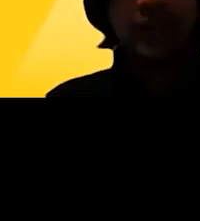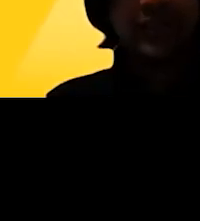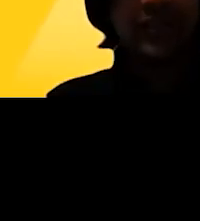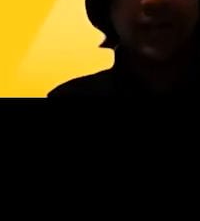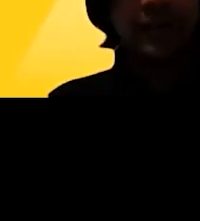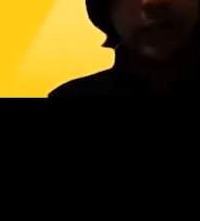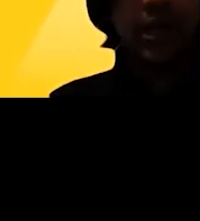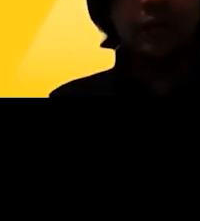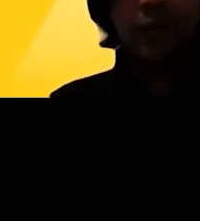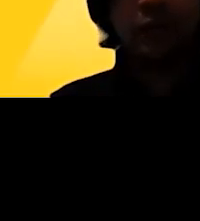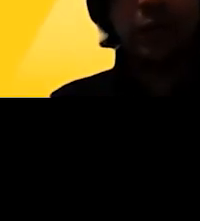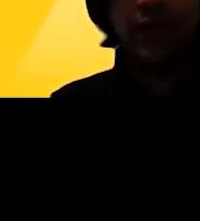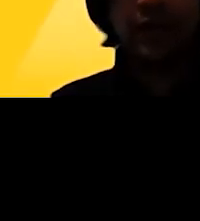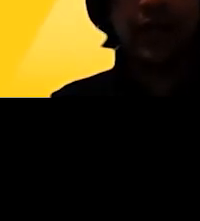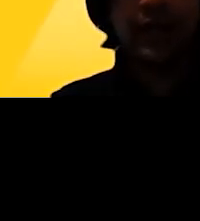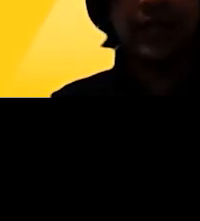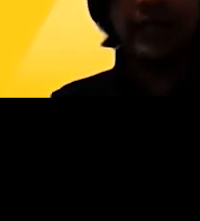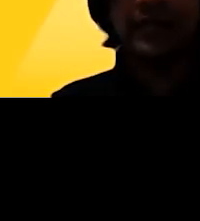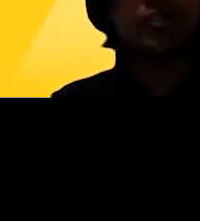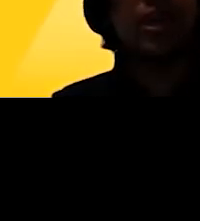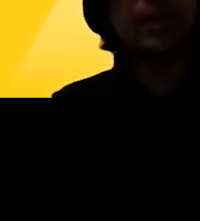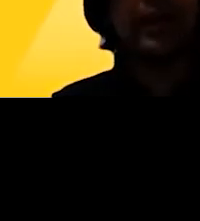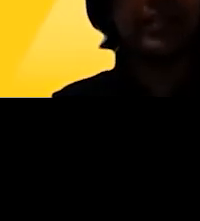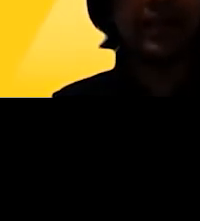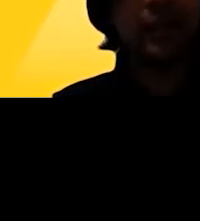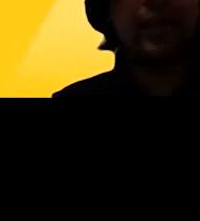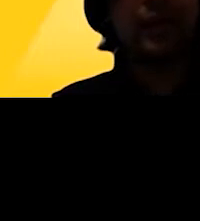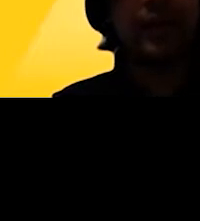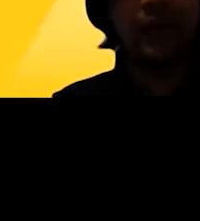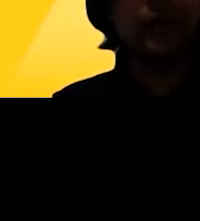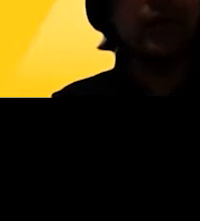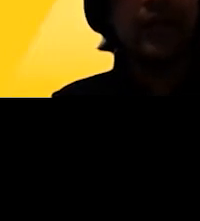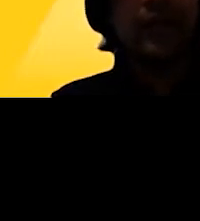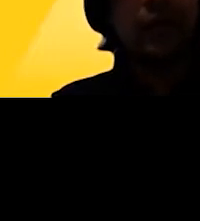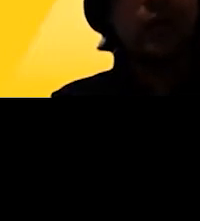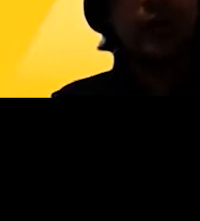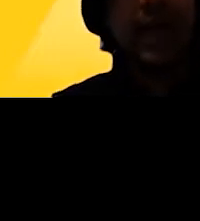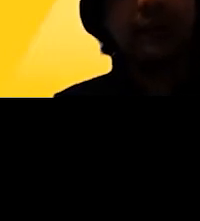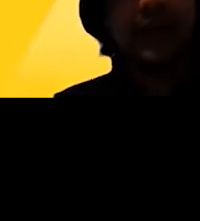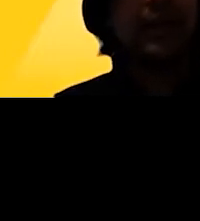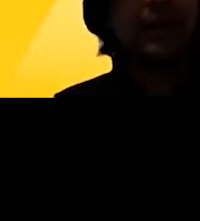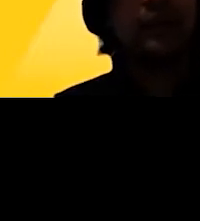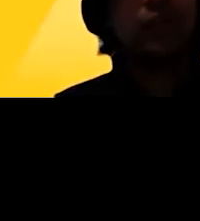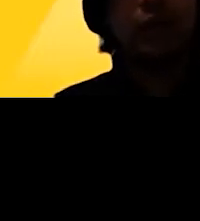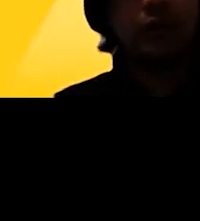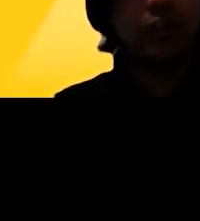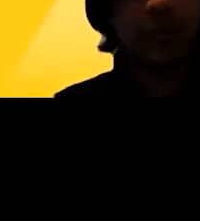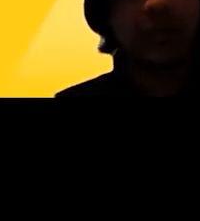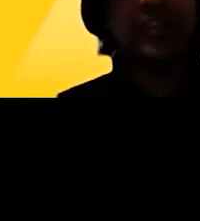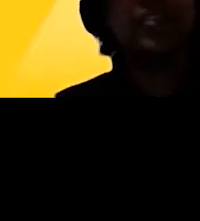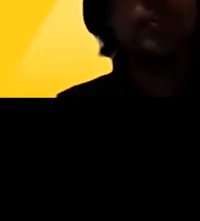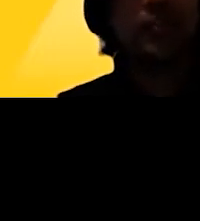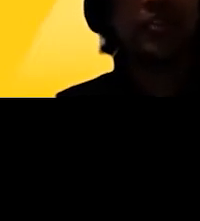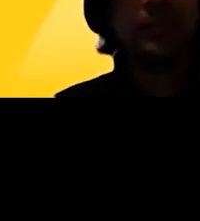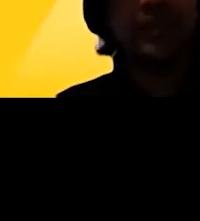Thank you, Charles. Good afternoon, everyone. I can't describe how excited we are here. You know, we're having, even though virtual,